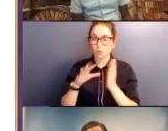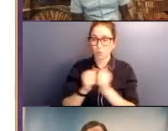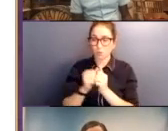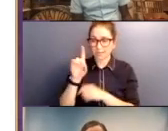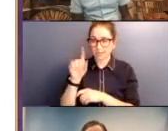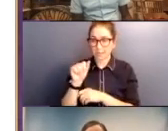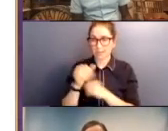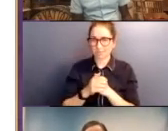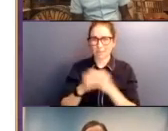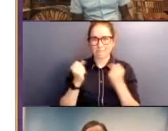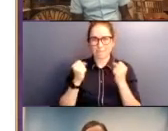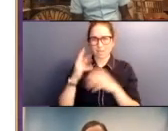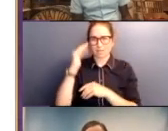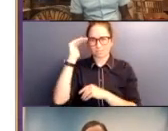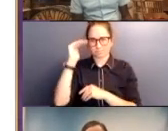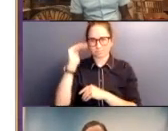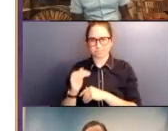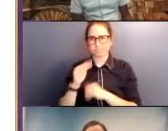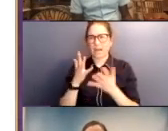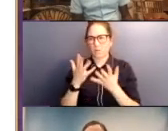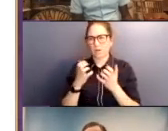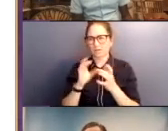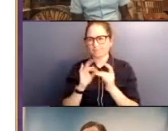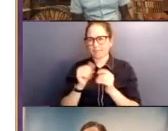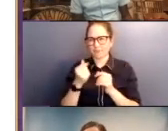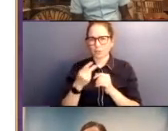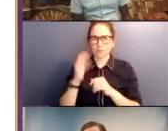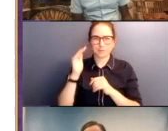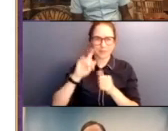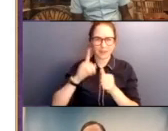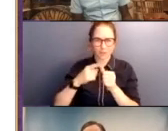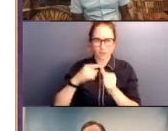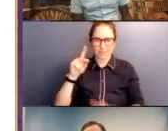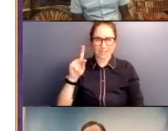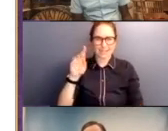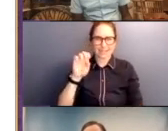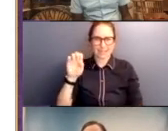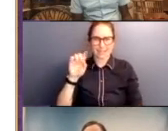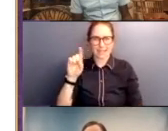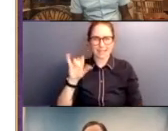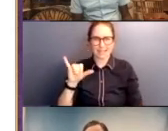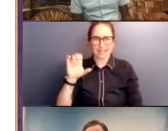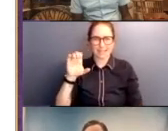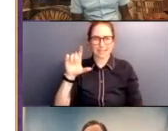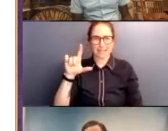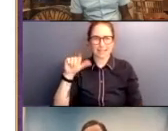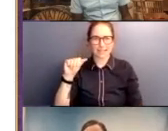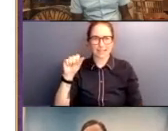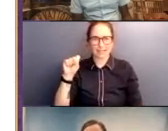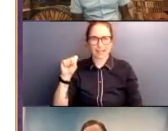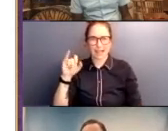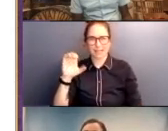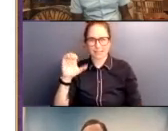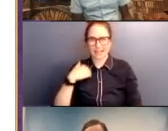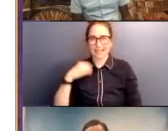listed here, and I'd like to highlight just a couple. Keezy Classic is a great app that comes with 8 tiles